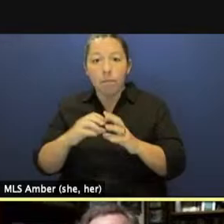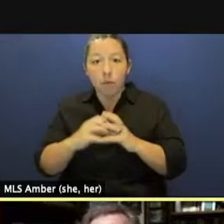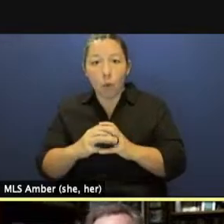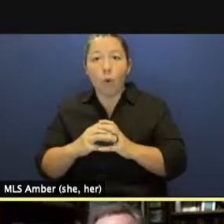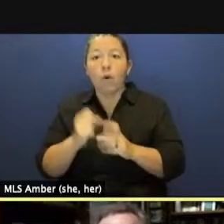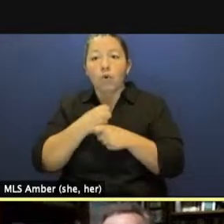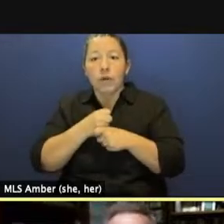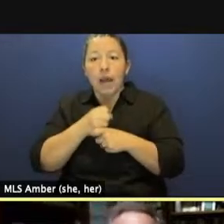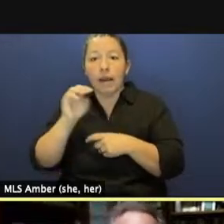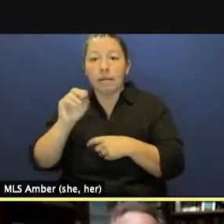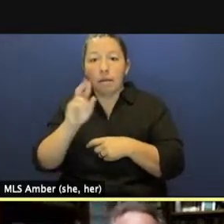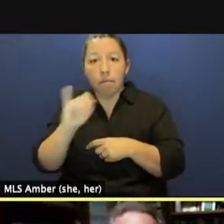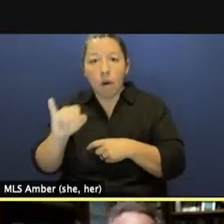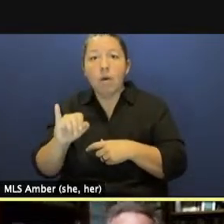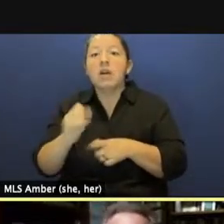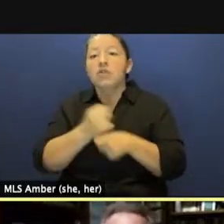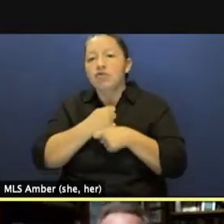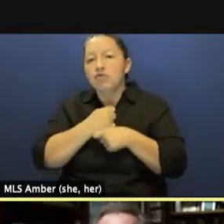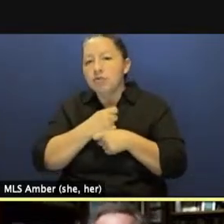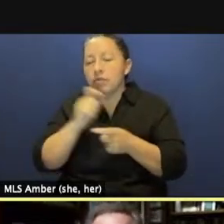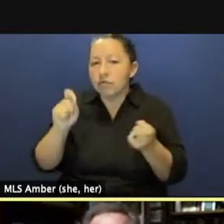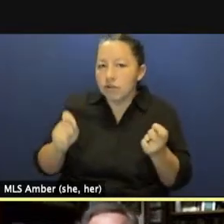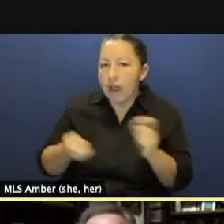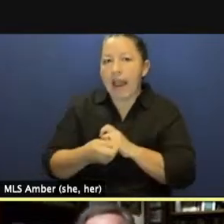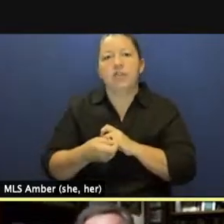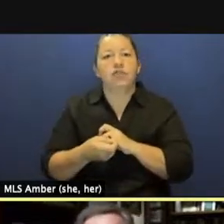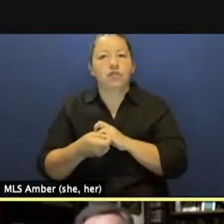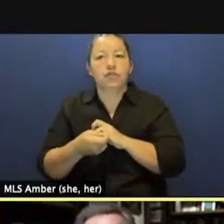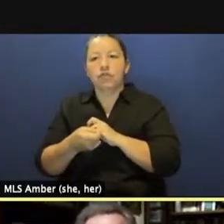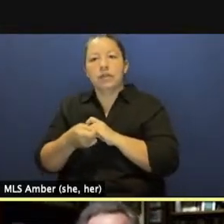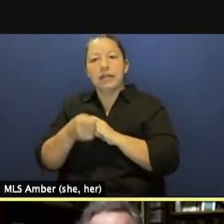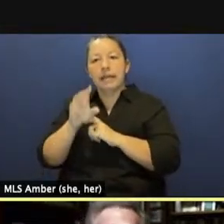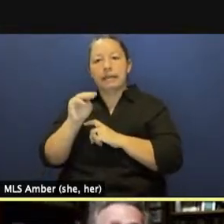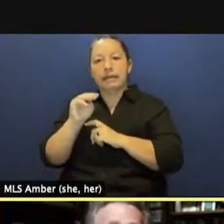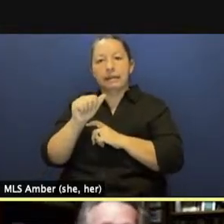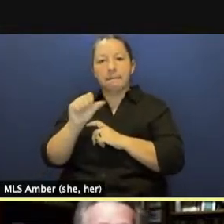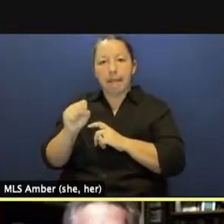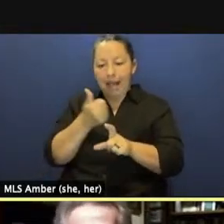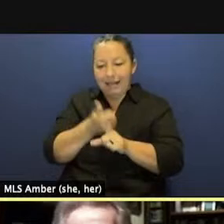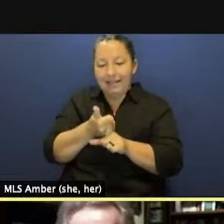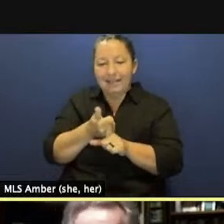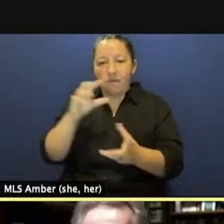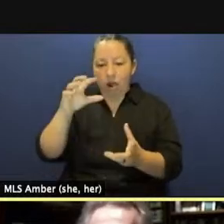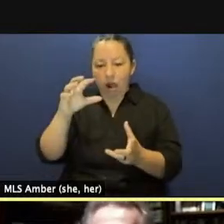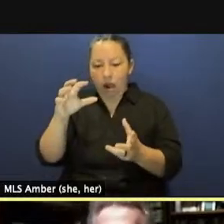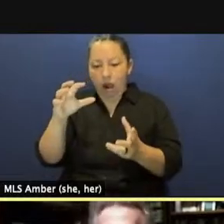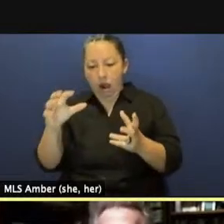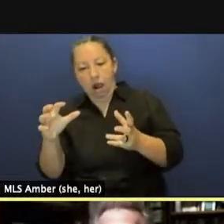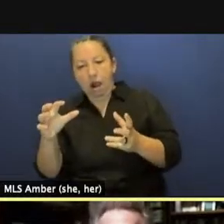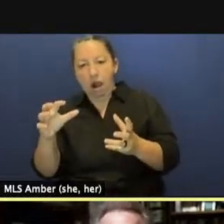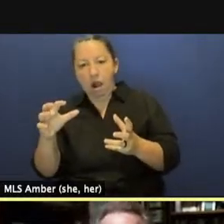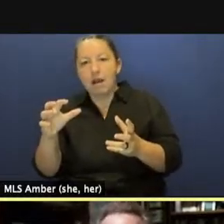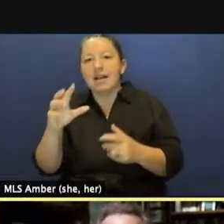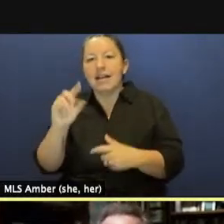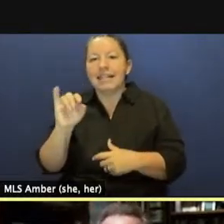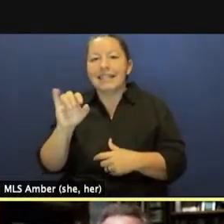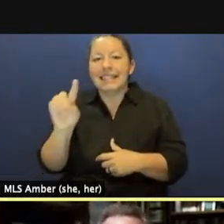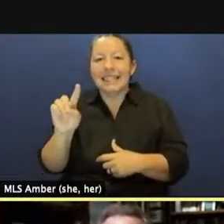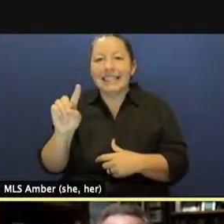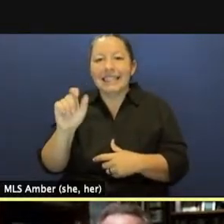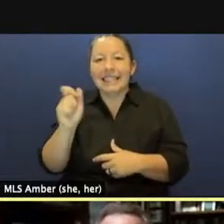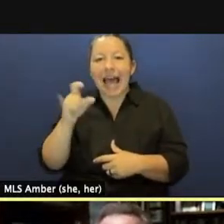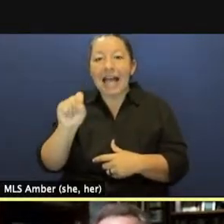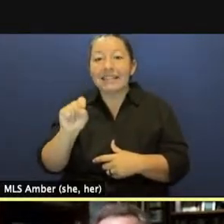mare, changing the mass distribution and tilting the axis perhaps by as much as 8